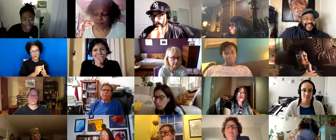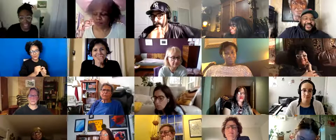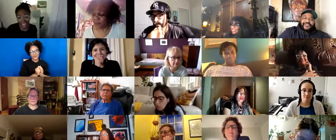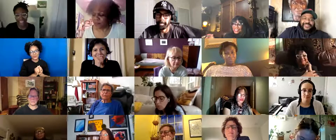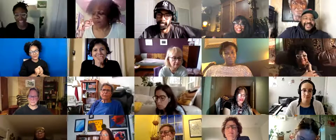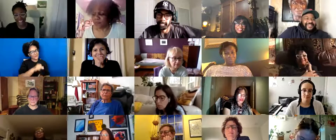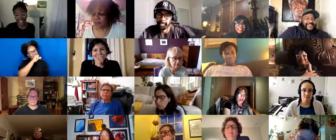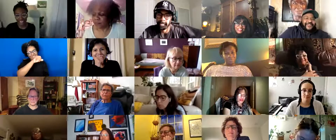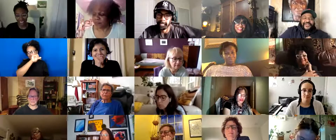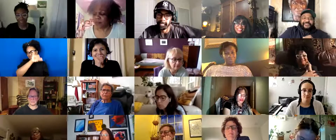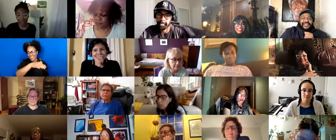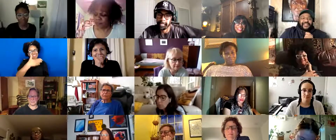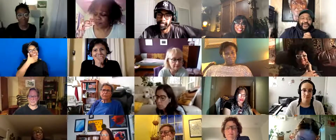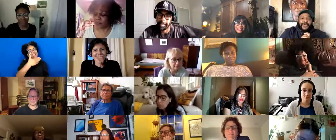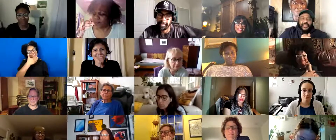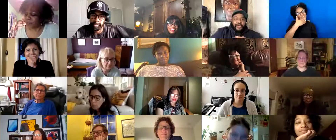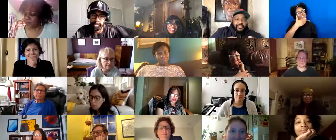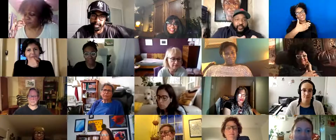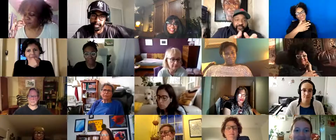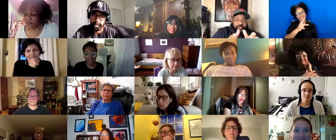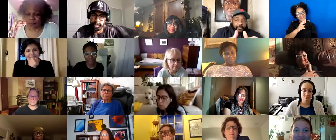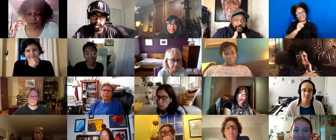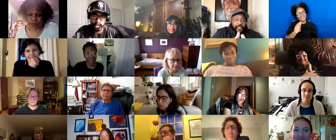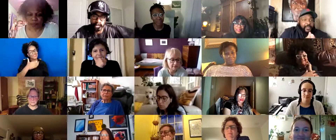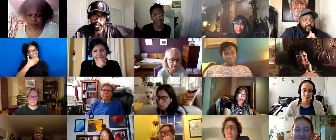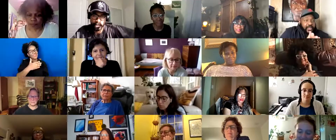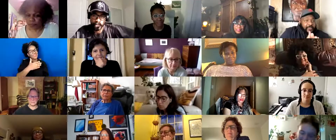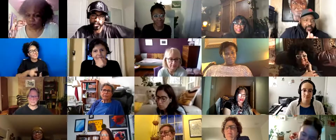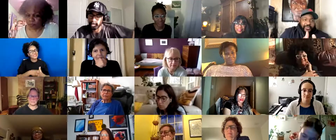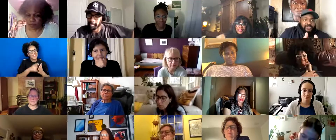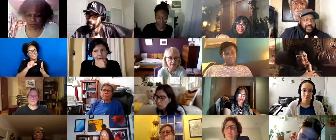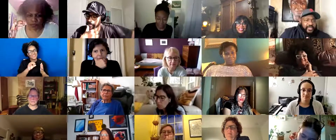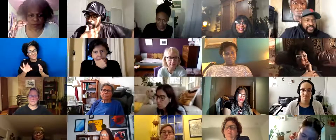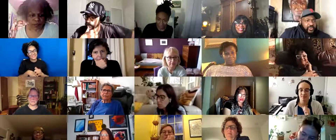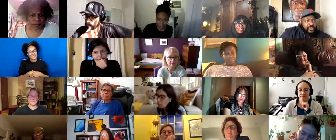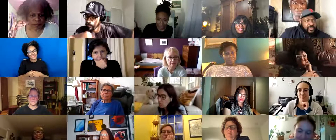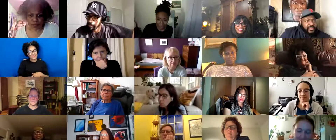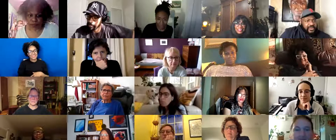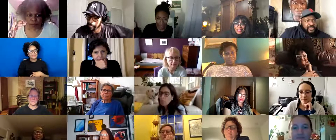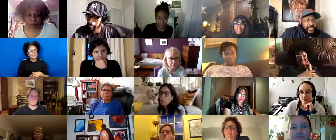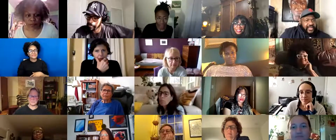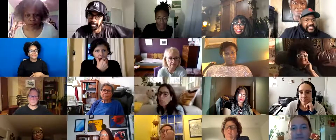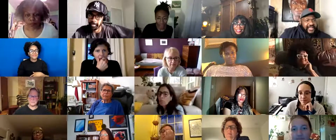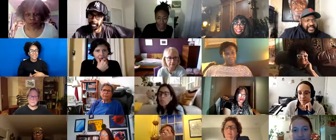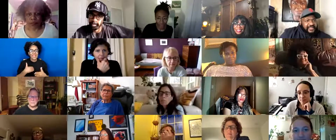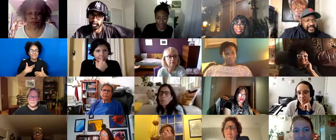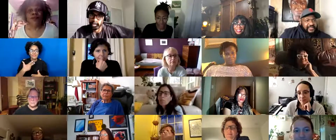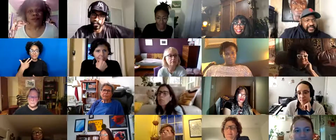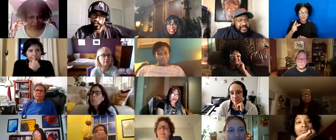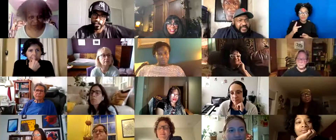I love it. Thank you for starting us off, fam. Thank you. Mm-hmm. Okay, so we have three people up here. I want to make sure I pronounce your name right.